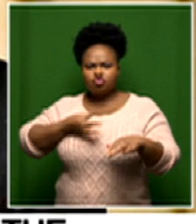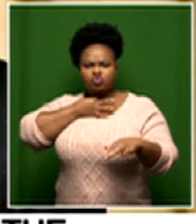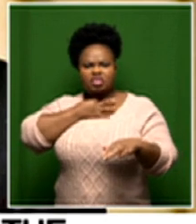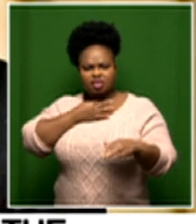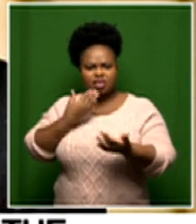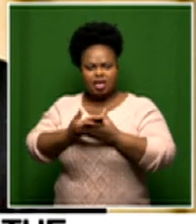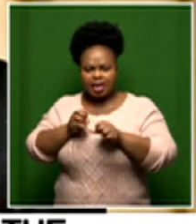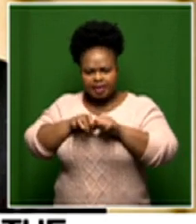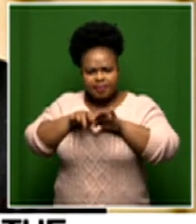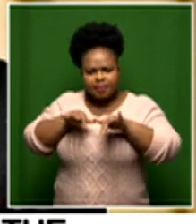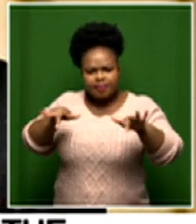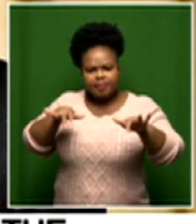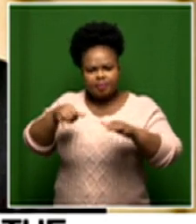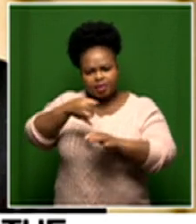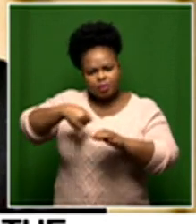of spreading the